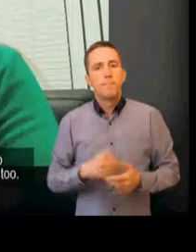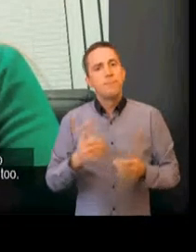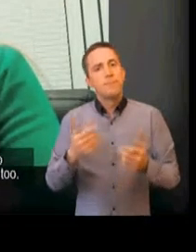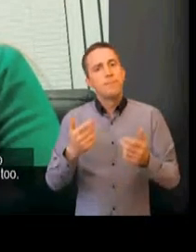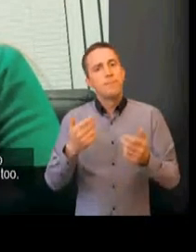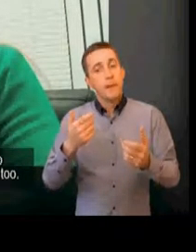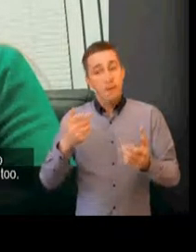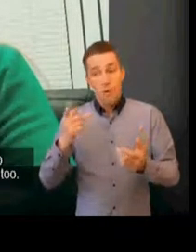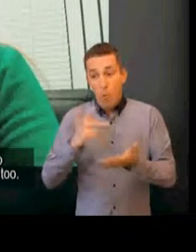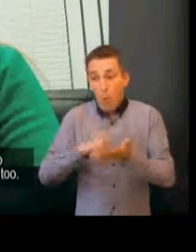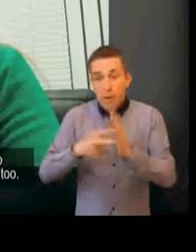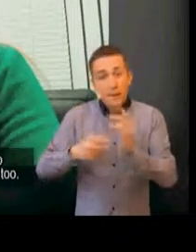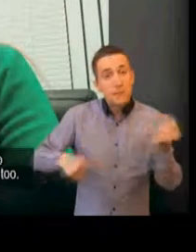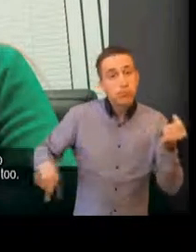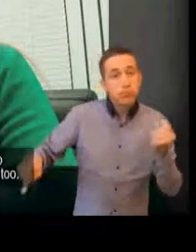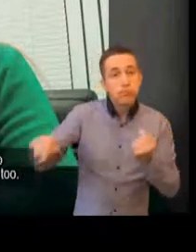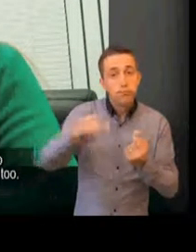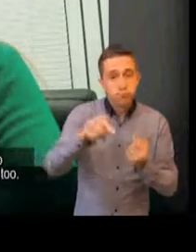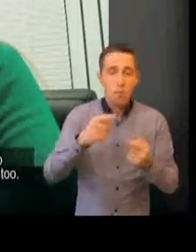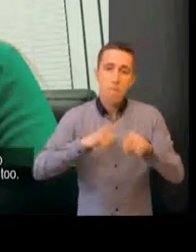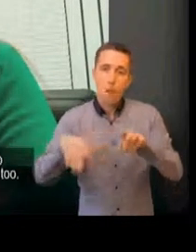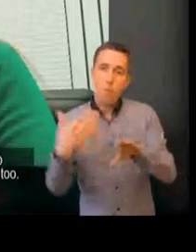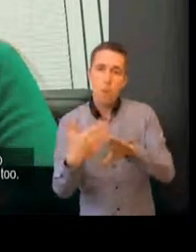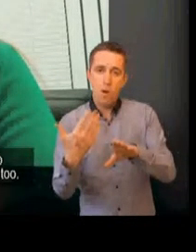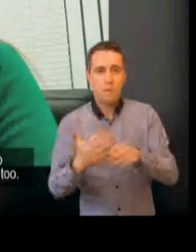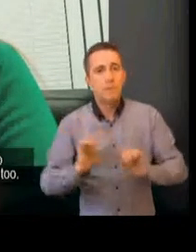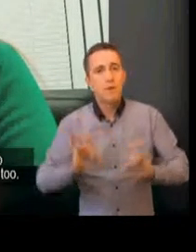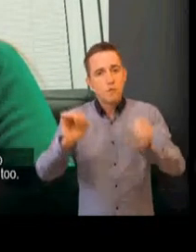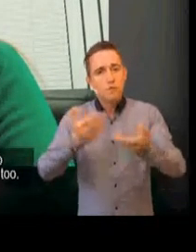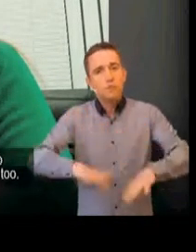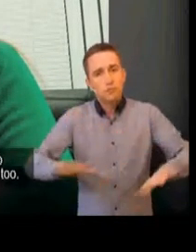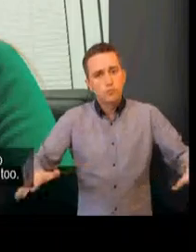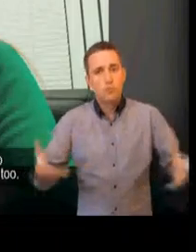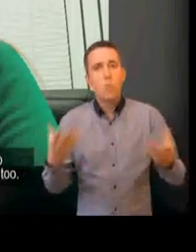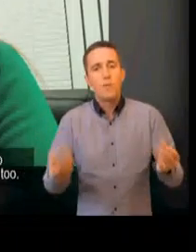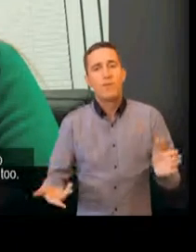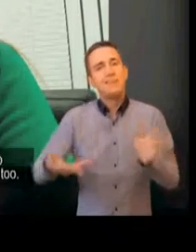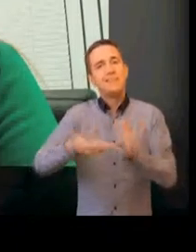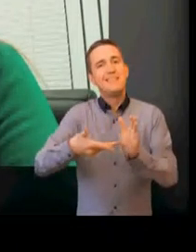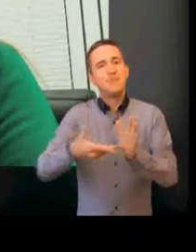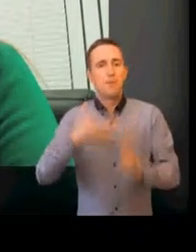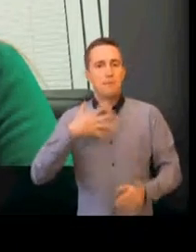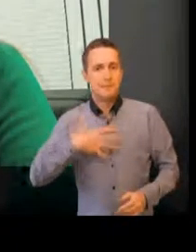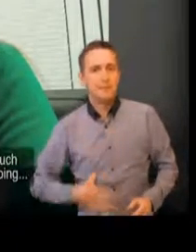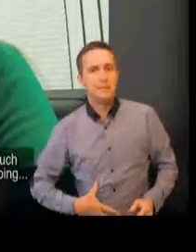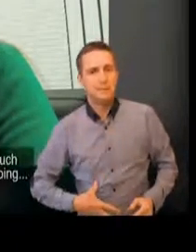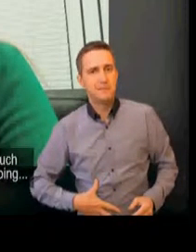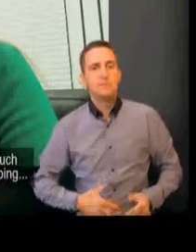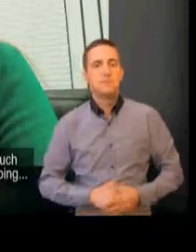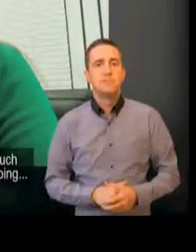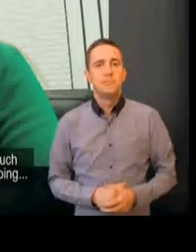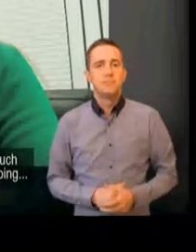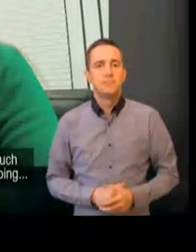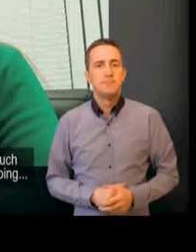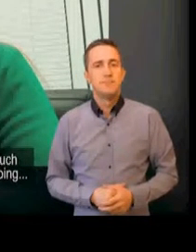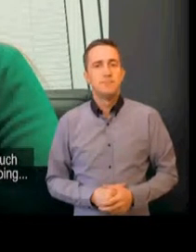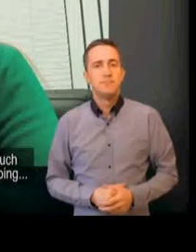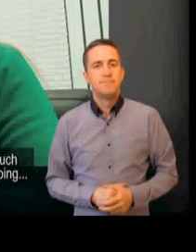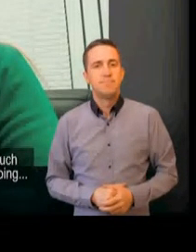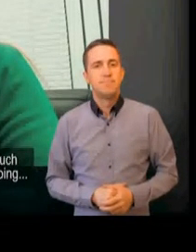Obviously, organisations like the one that I work for are particularly keen on helping children